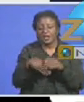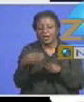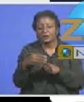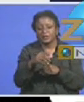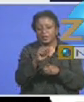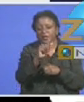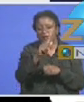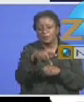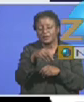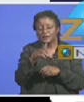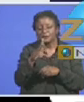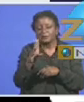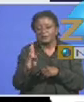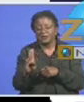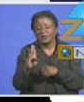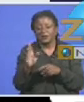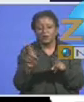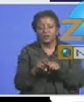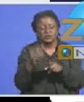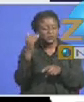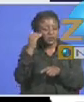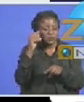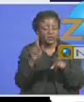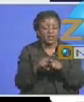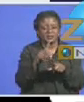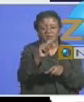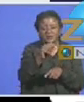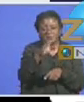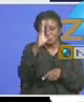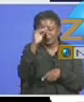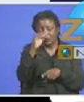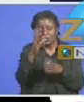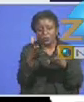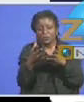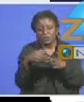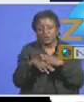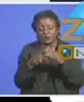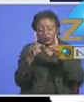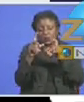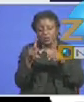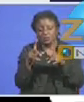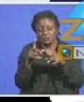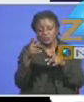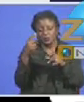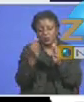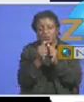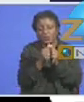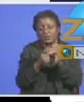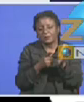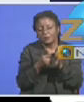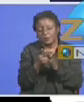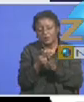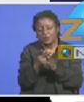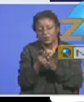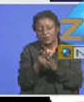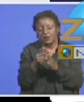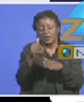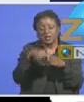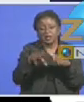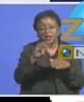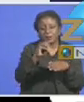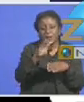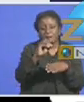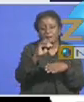week. Also known as T-Boy, he was wanted for questioning in connection with a murder which took place in the Montel